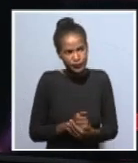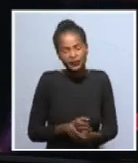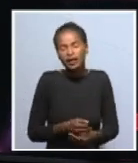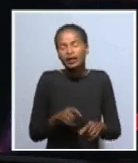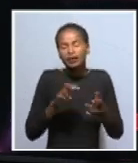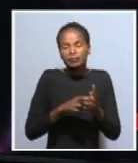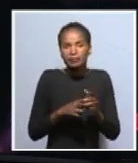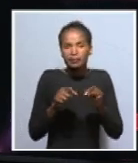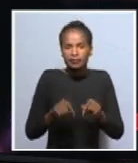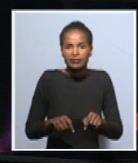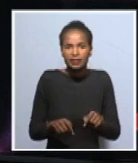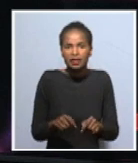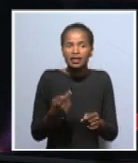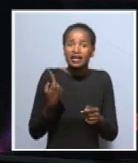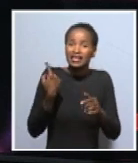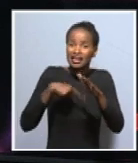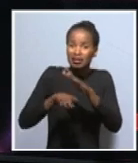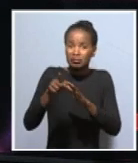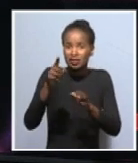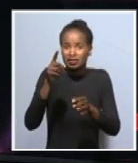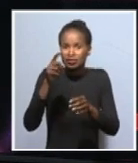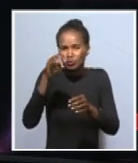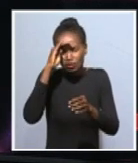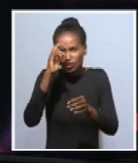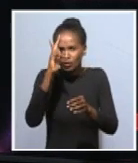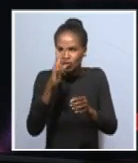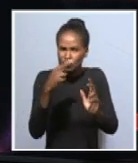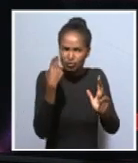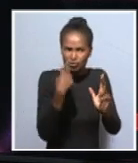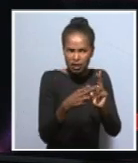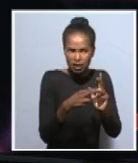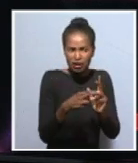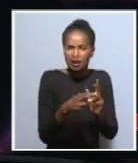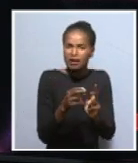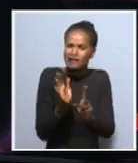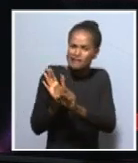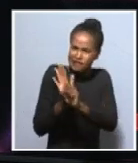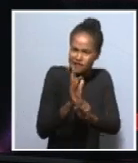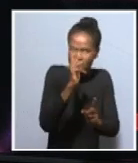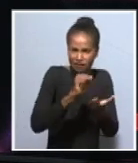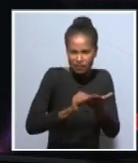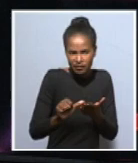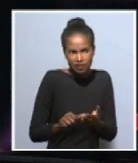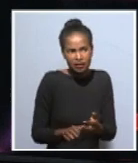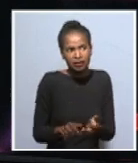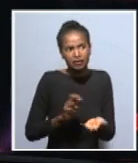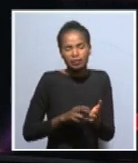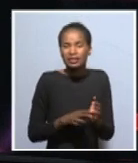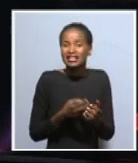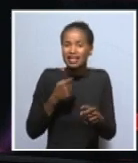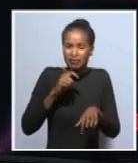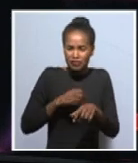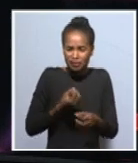litigation, or going the legal route for us, is the last resort. So when we give a loan to a client, it is not with the